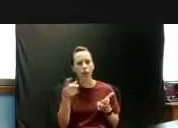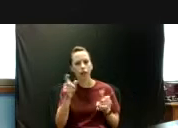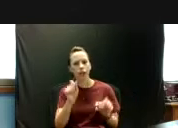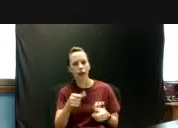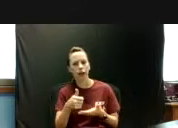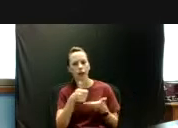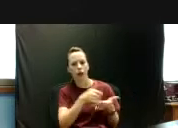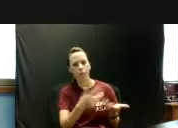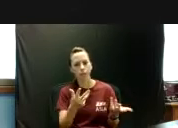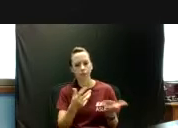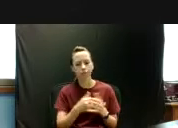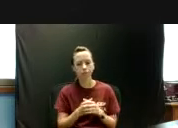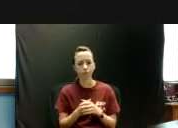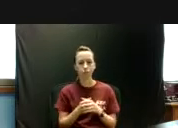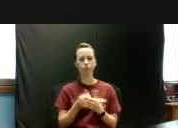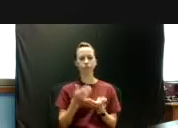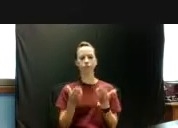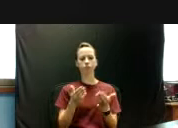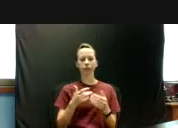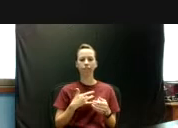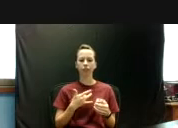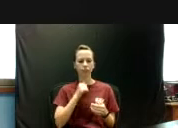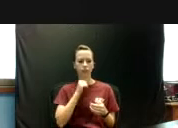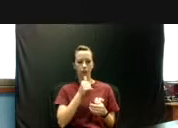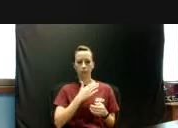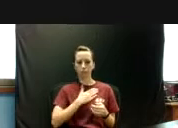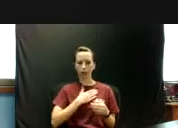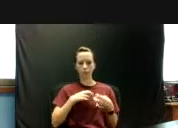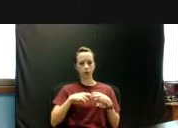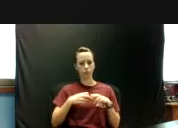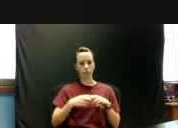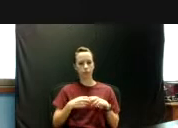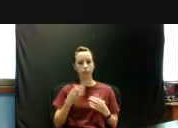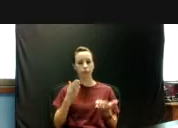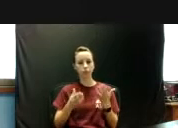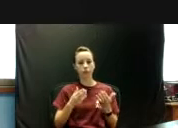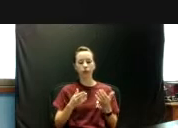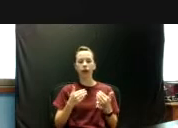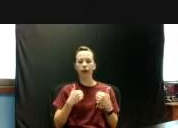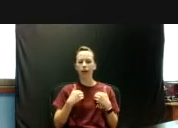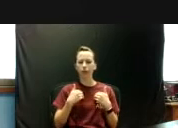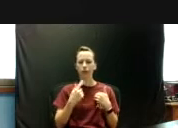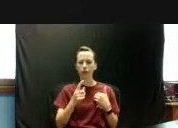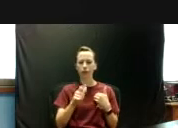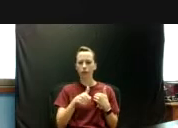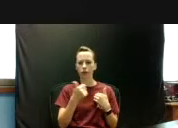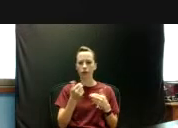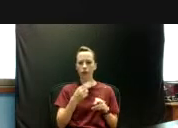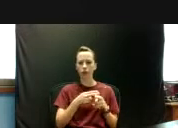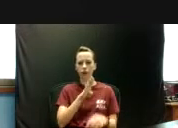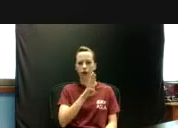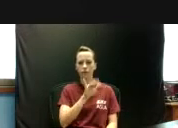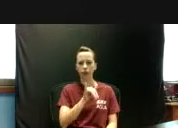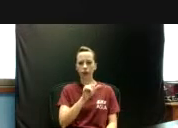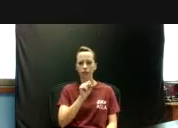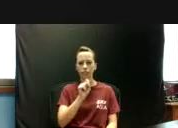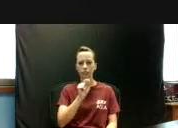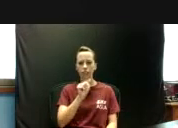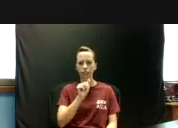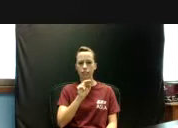misconception. They could feel it's not their issue. And then there's this thing called the bystander effect, which is which occurs when the presence of